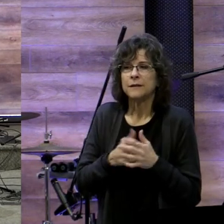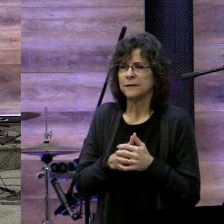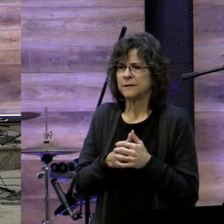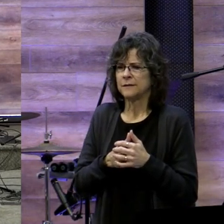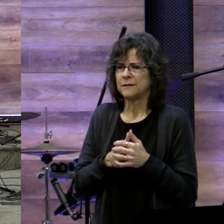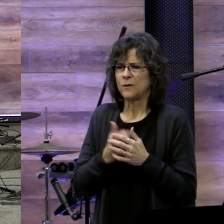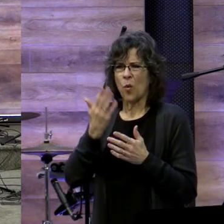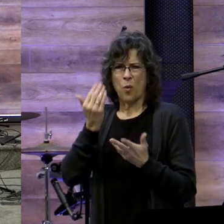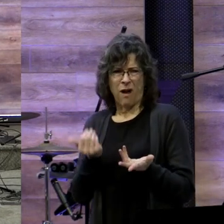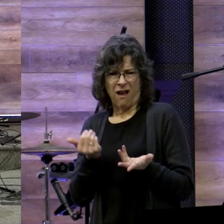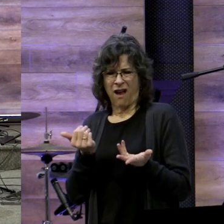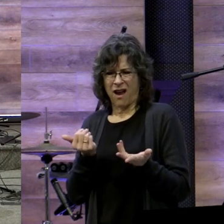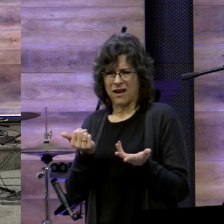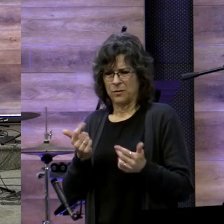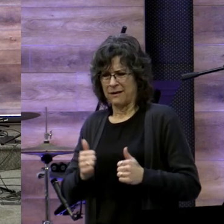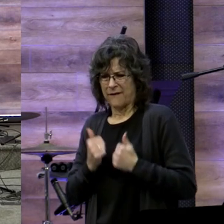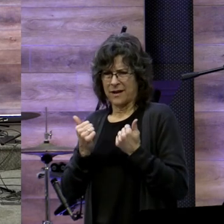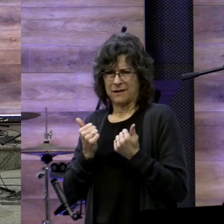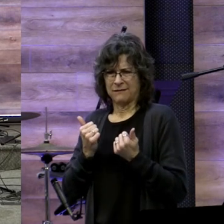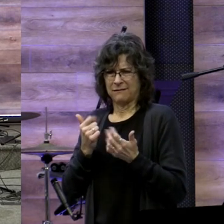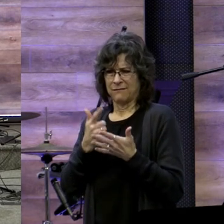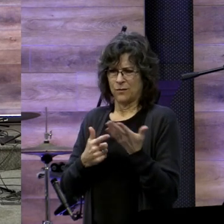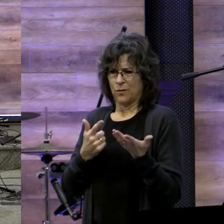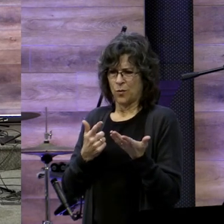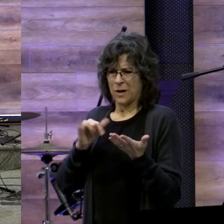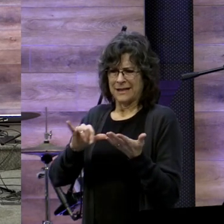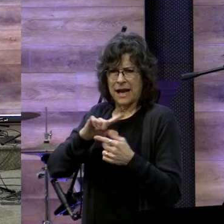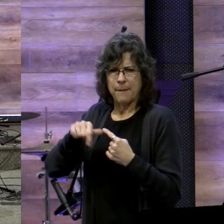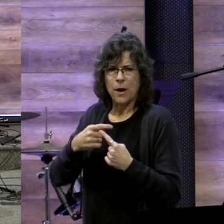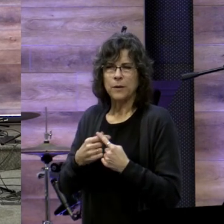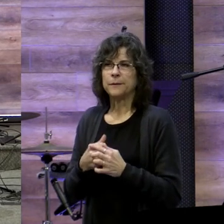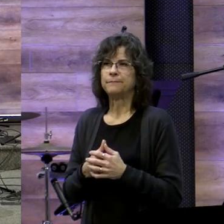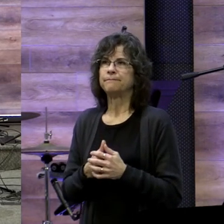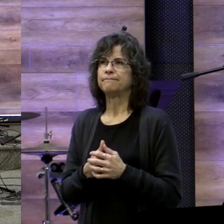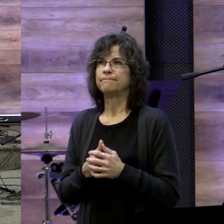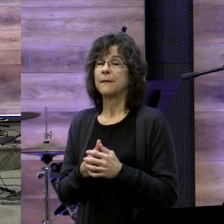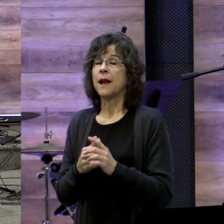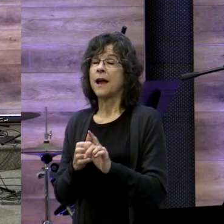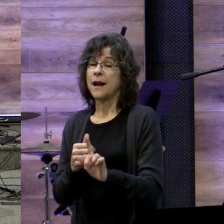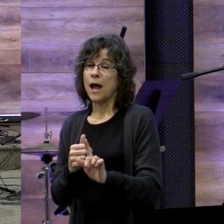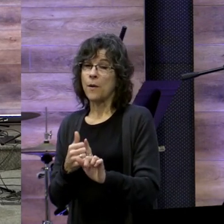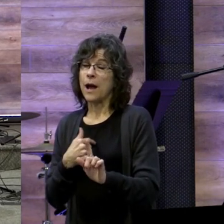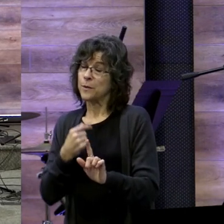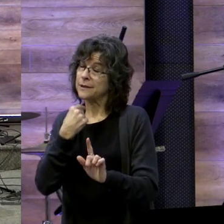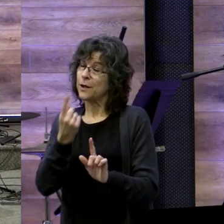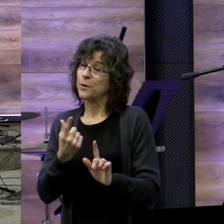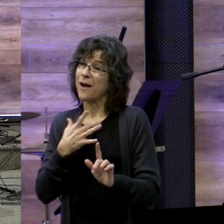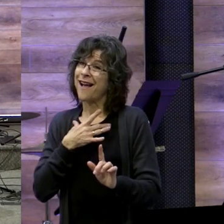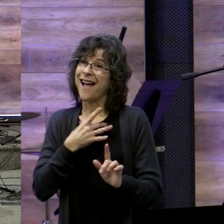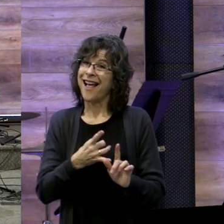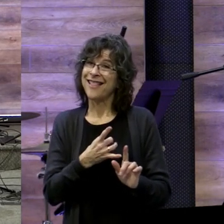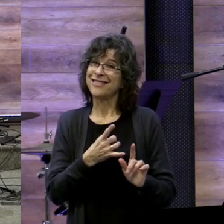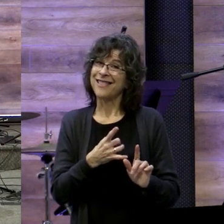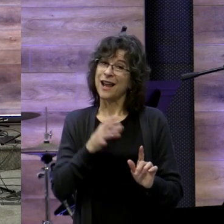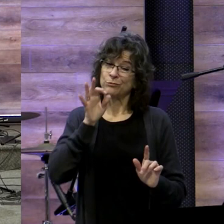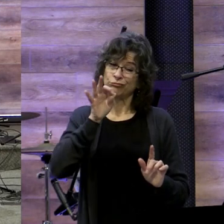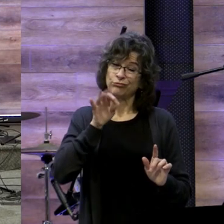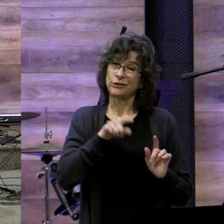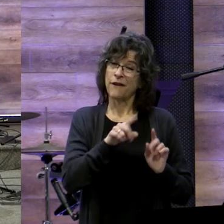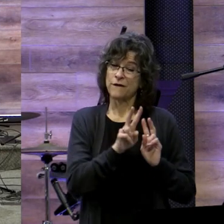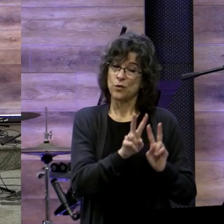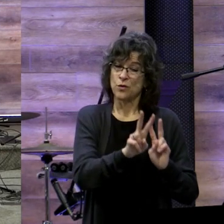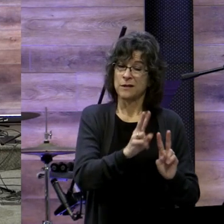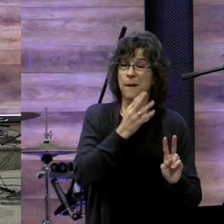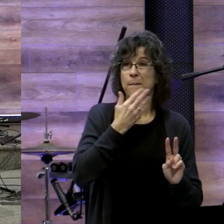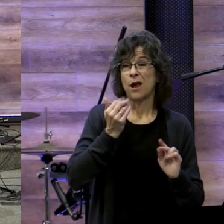Now, as much as they cost to do, I actually like preaching at funerals more than I like preaching at weddings. You know why? Because